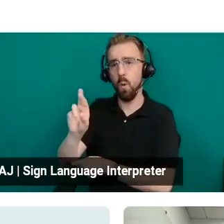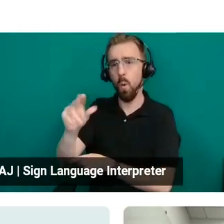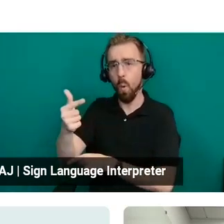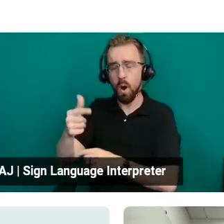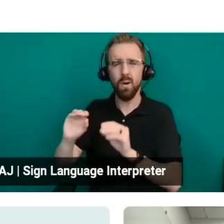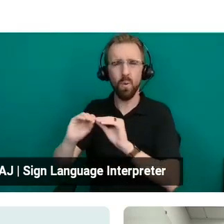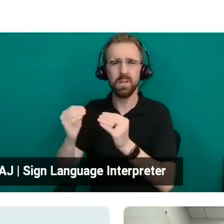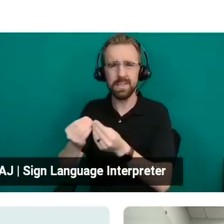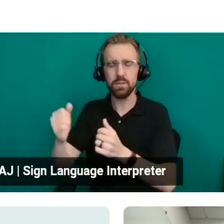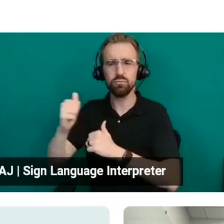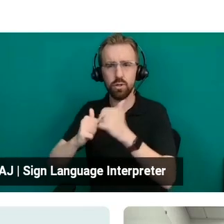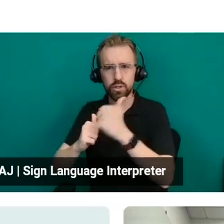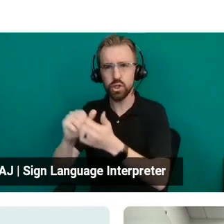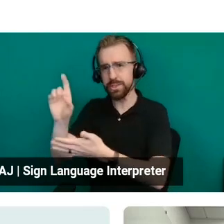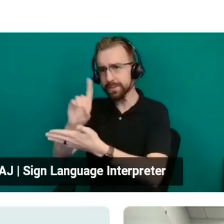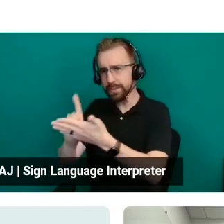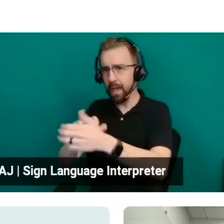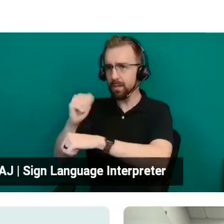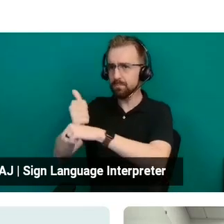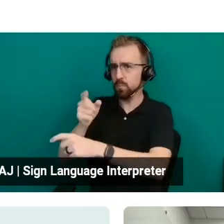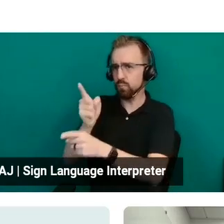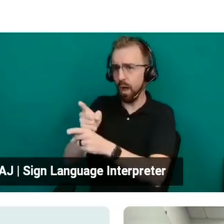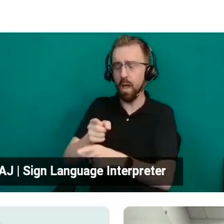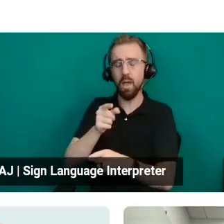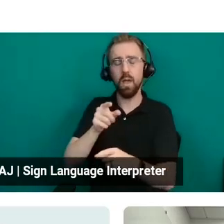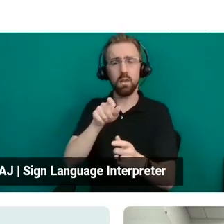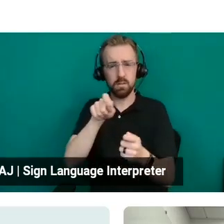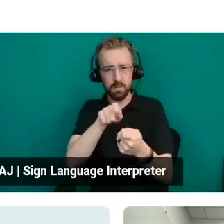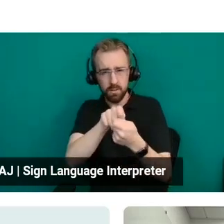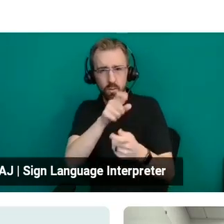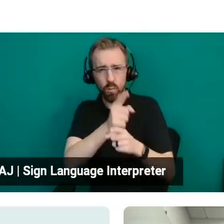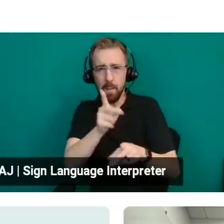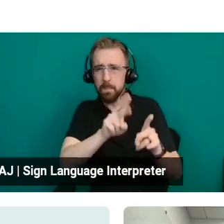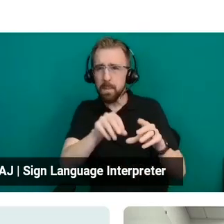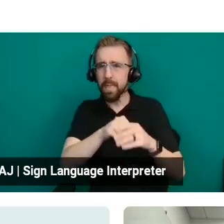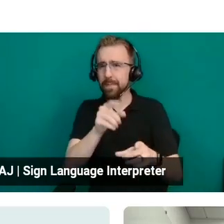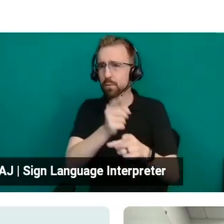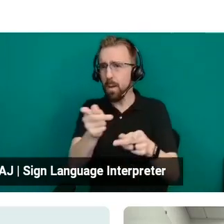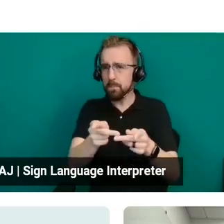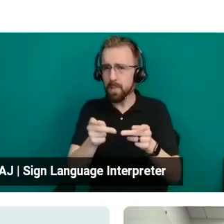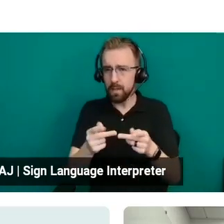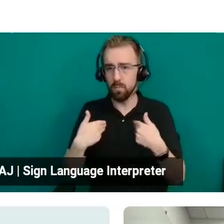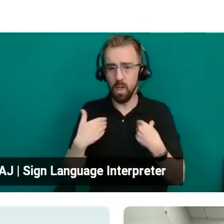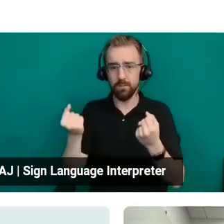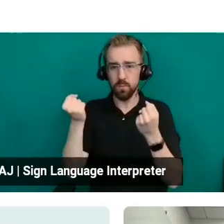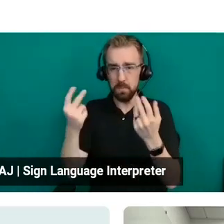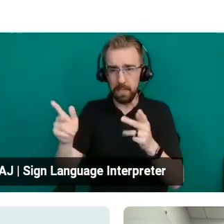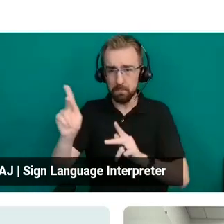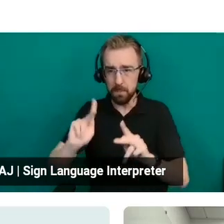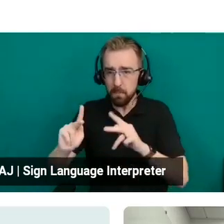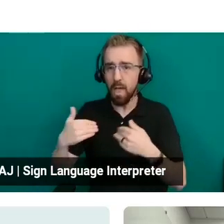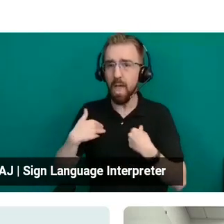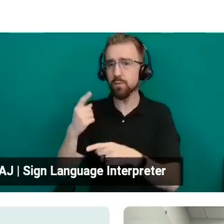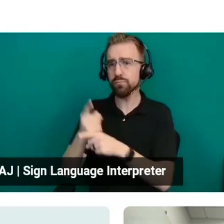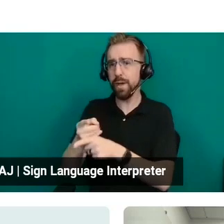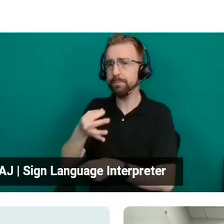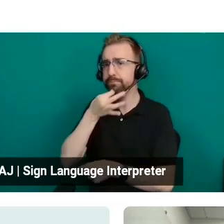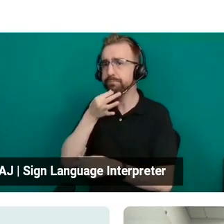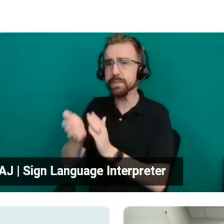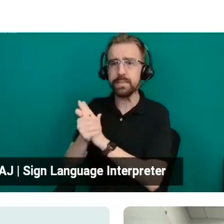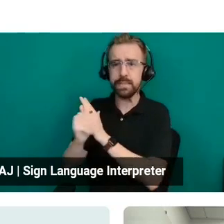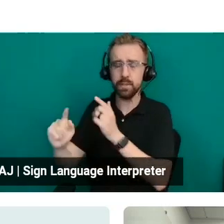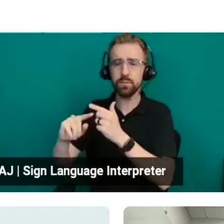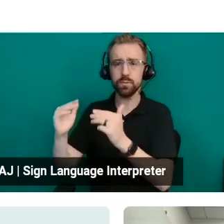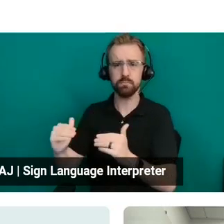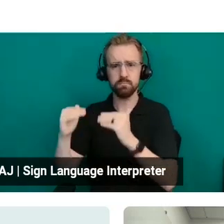org design is set up correctly. Do we have the right number of people in the right seats? Or do we have too many people? Do we have the right skill sets to get us to the next